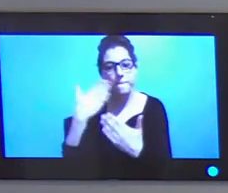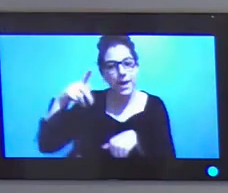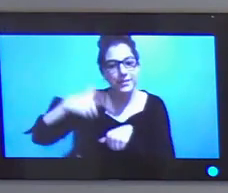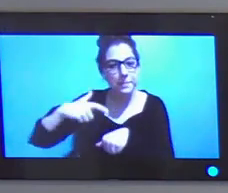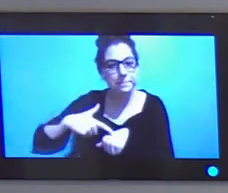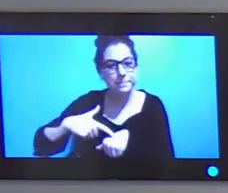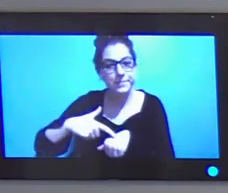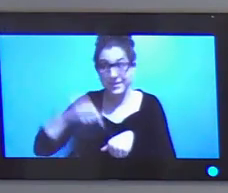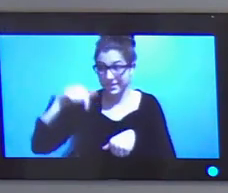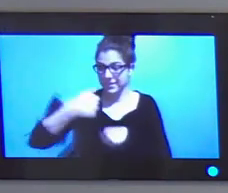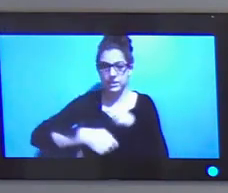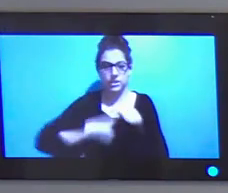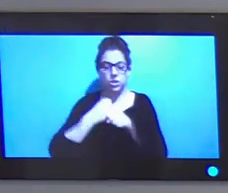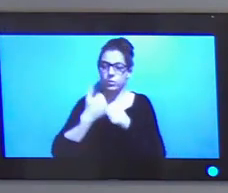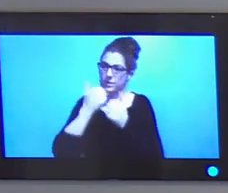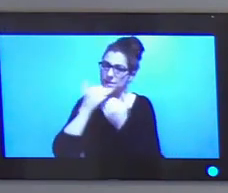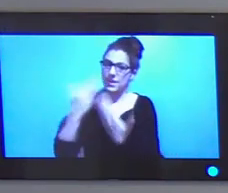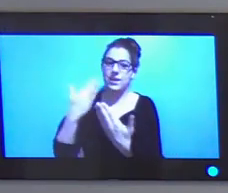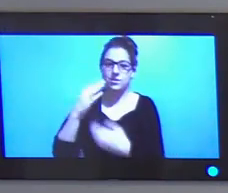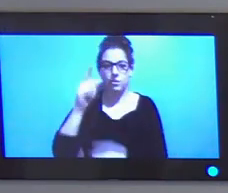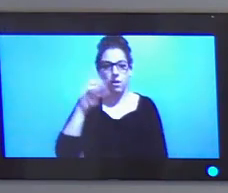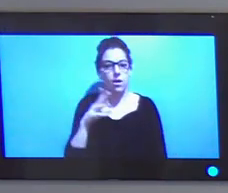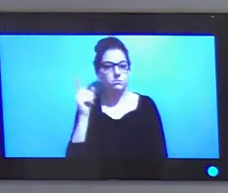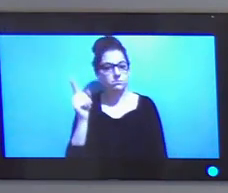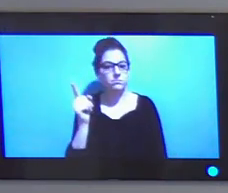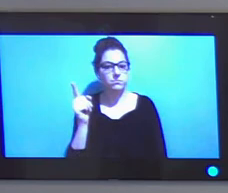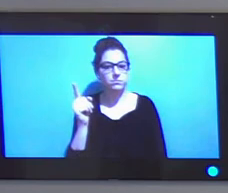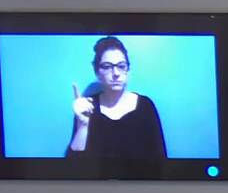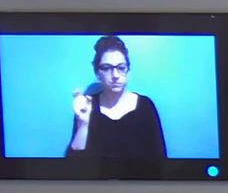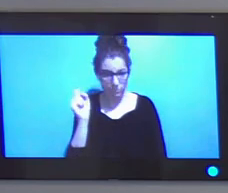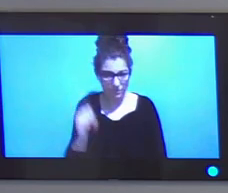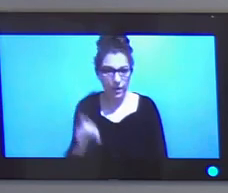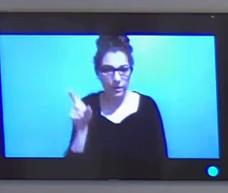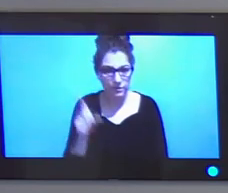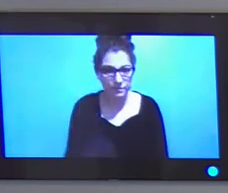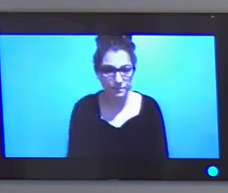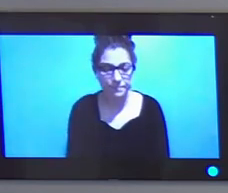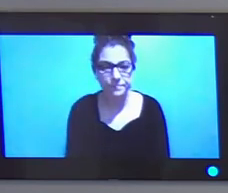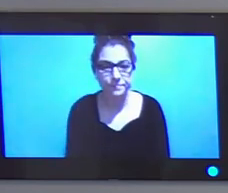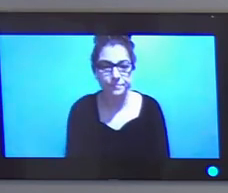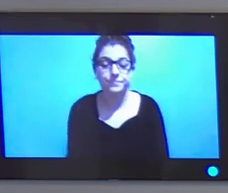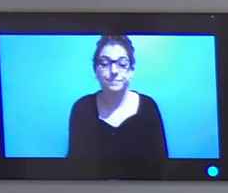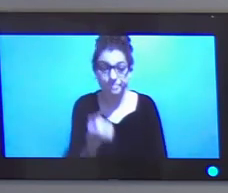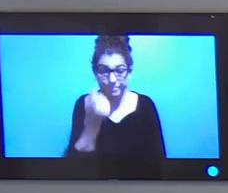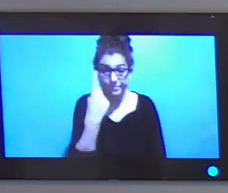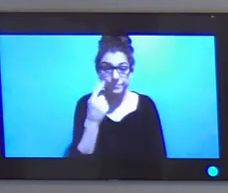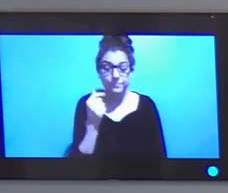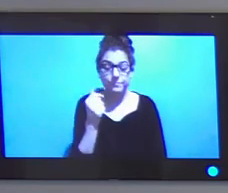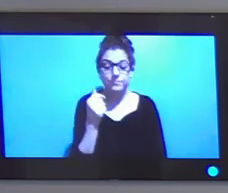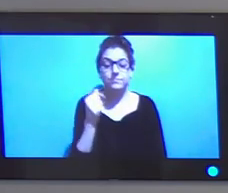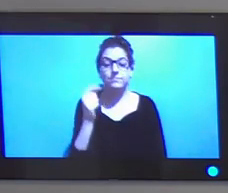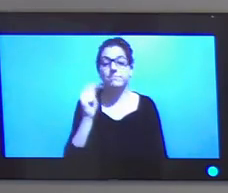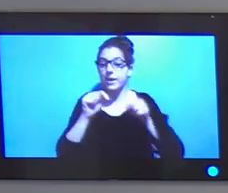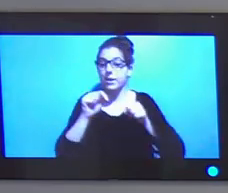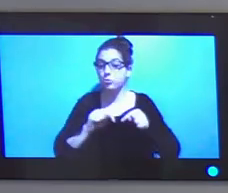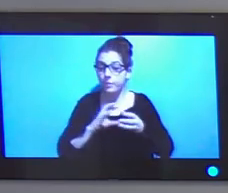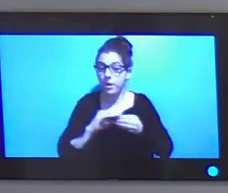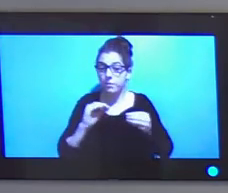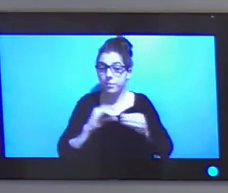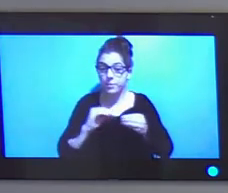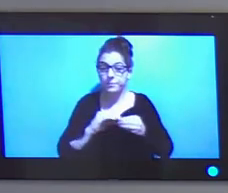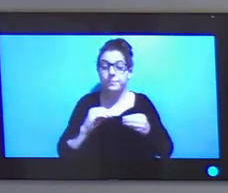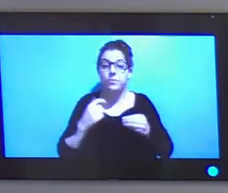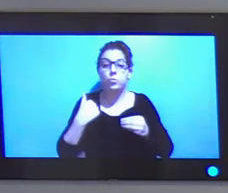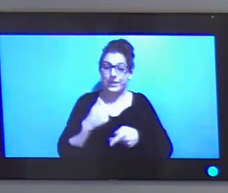thanks in a different circumstance, can't we? You see, back to the parable, when we keep the